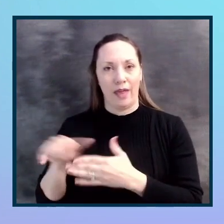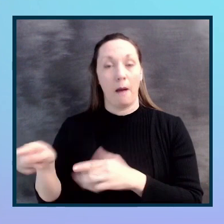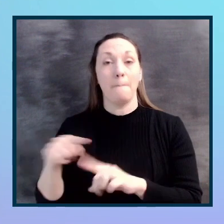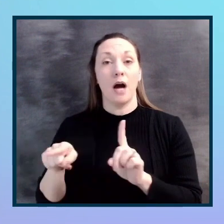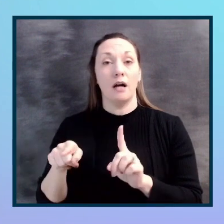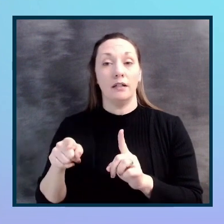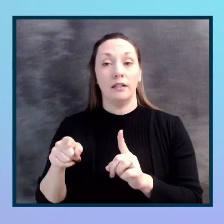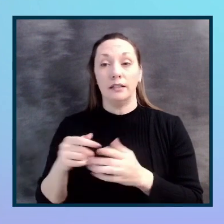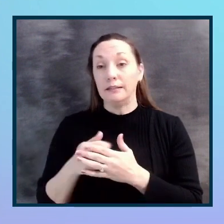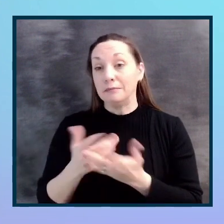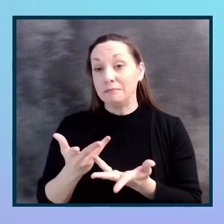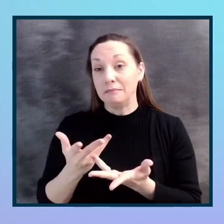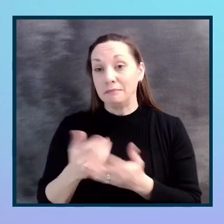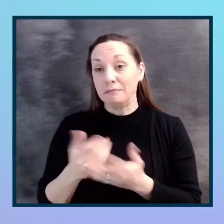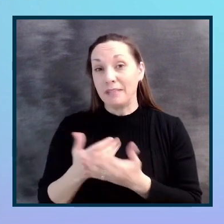might.